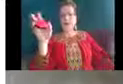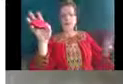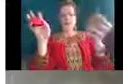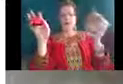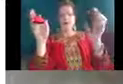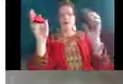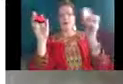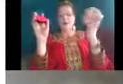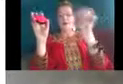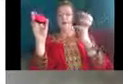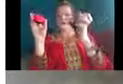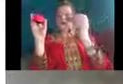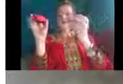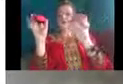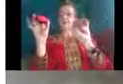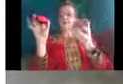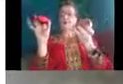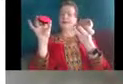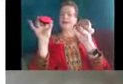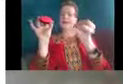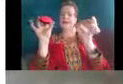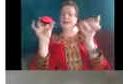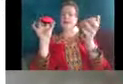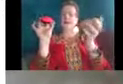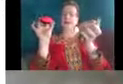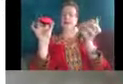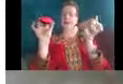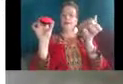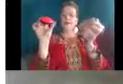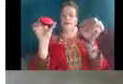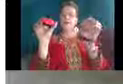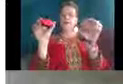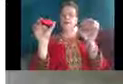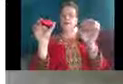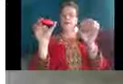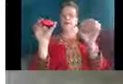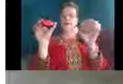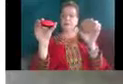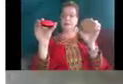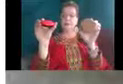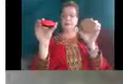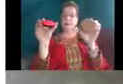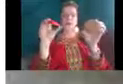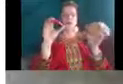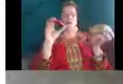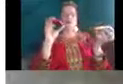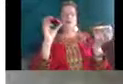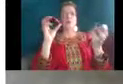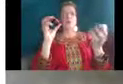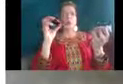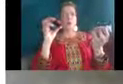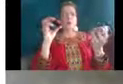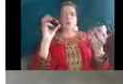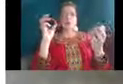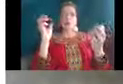this is a piece of equipment that sends a current to the machine to do something so